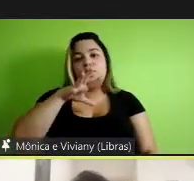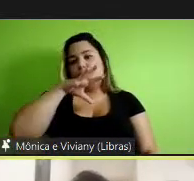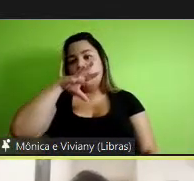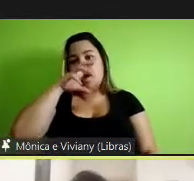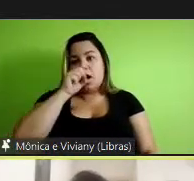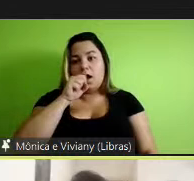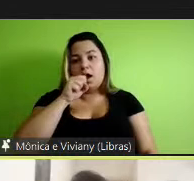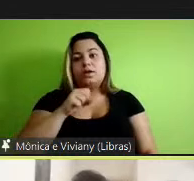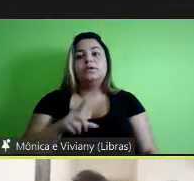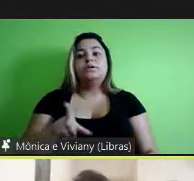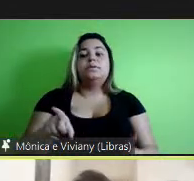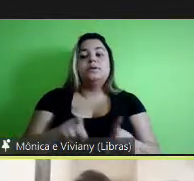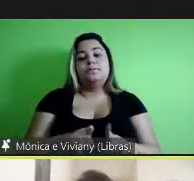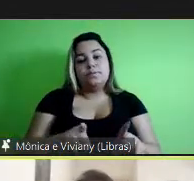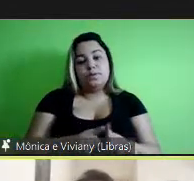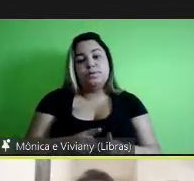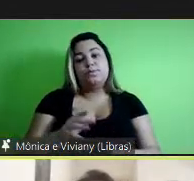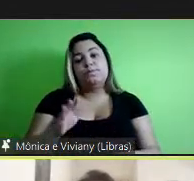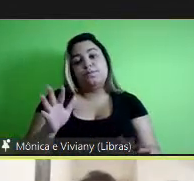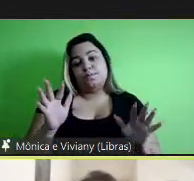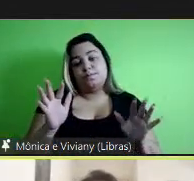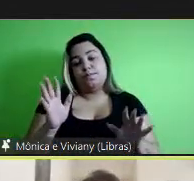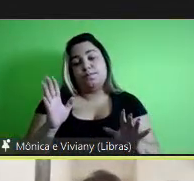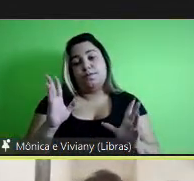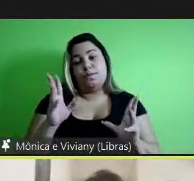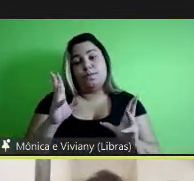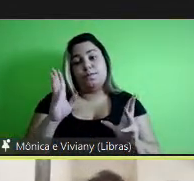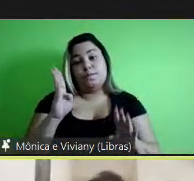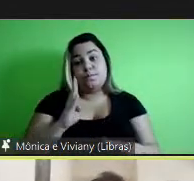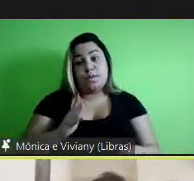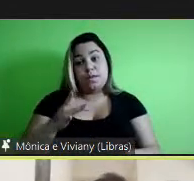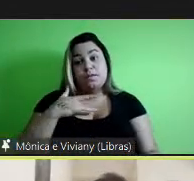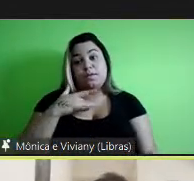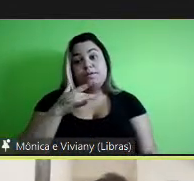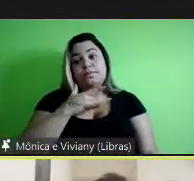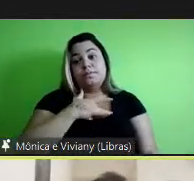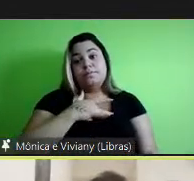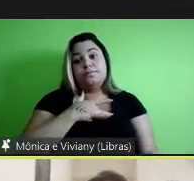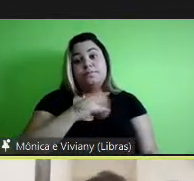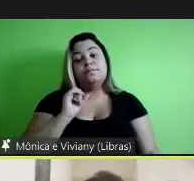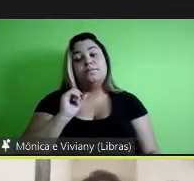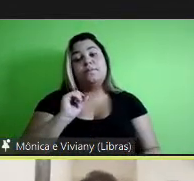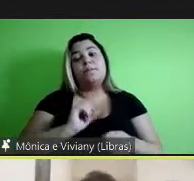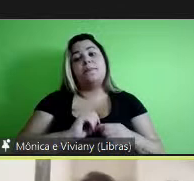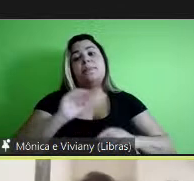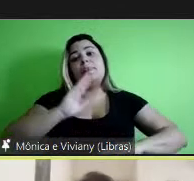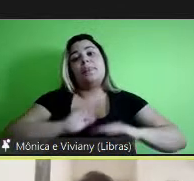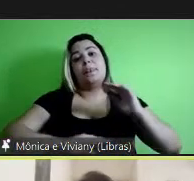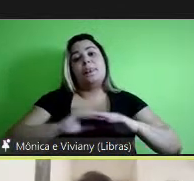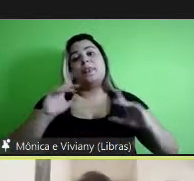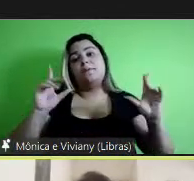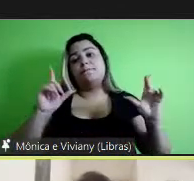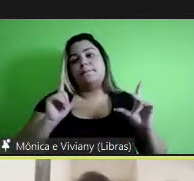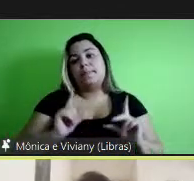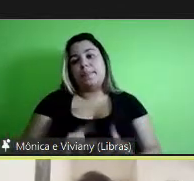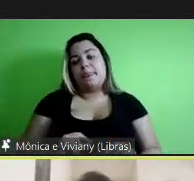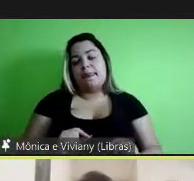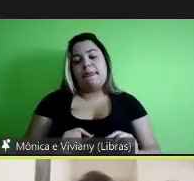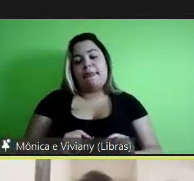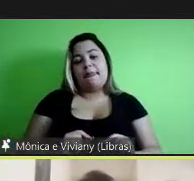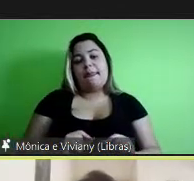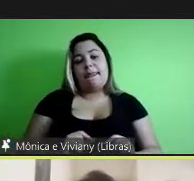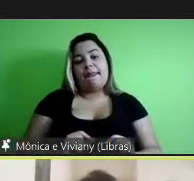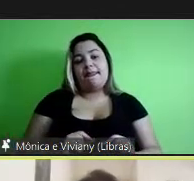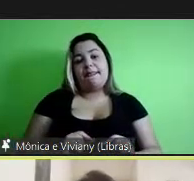monitor this for us to understand that we are impacting health through these actions. And then we need to bring all actions to reduce